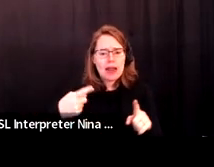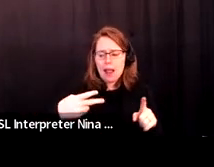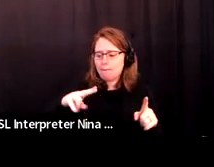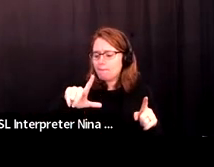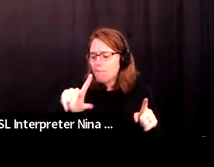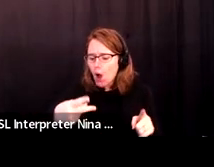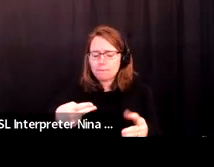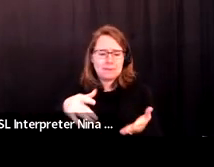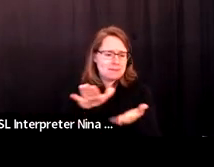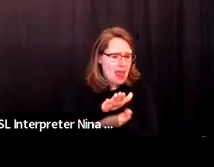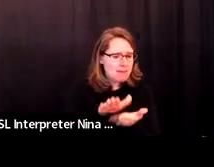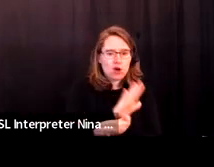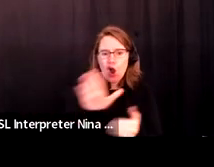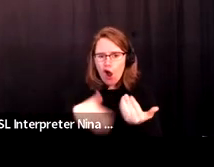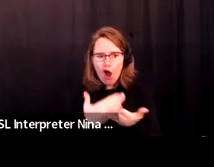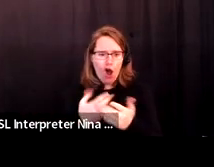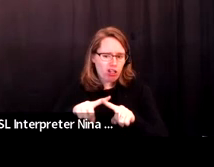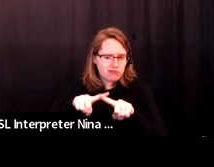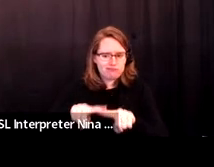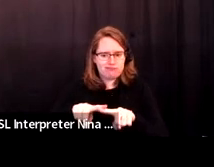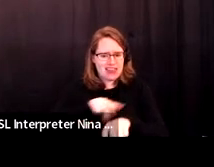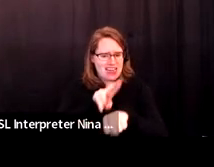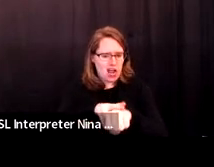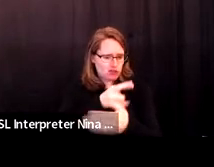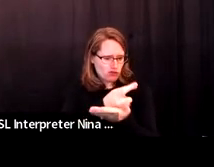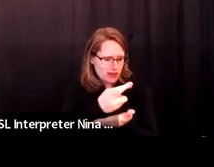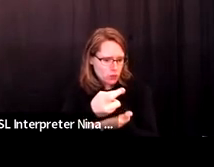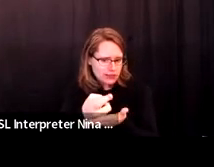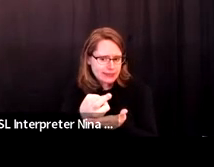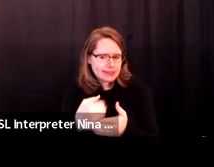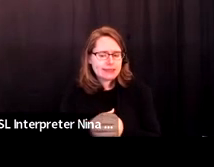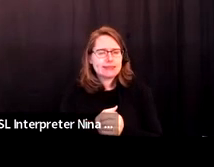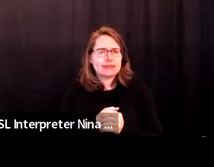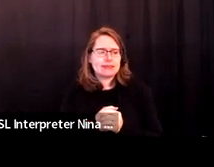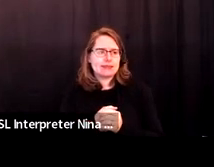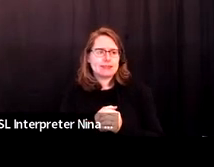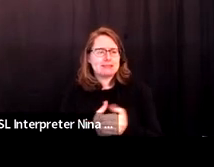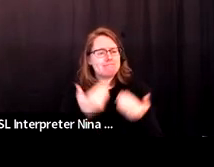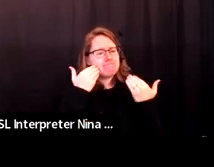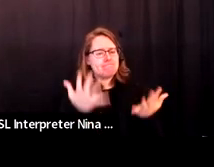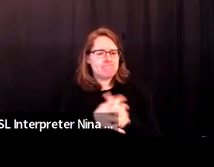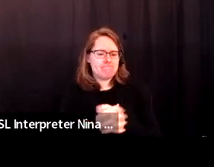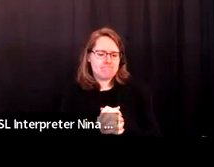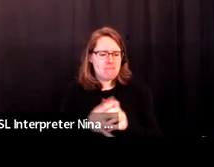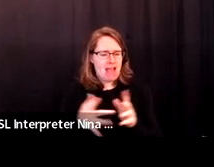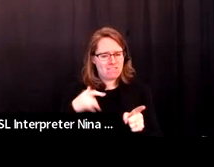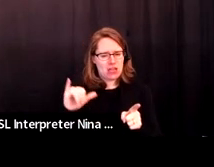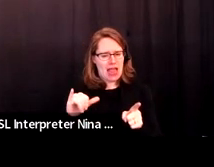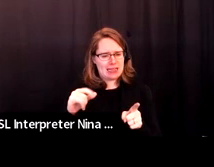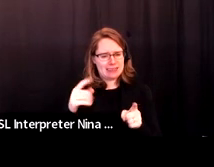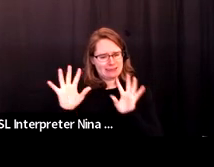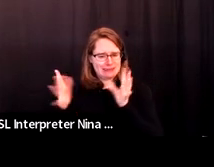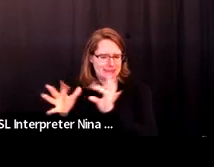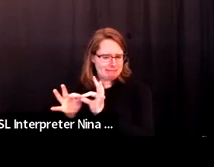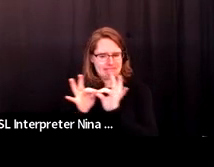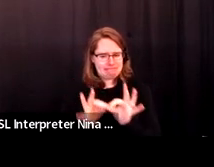the natural resources of our state. And so I don't know, I just feel like there's something not only about protecting